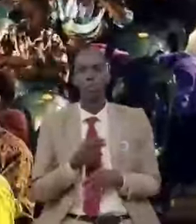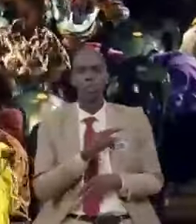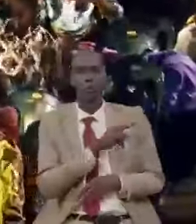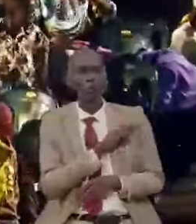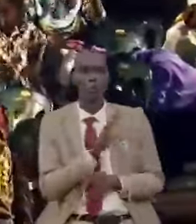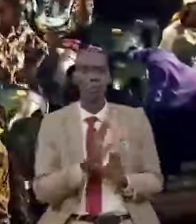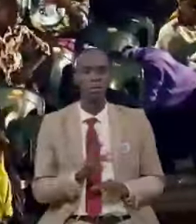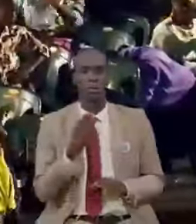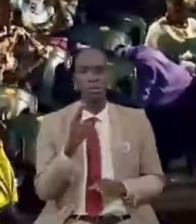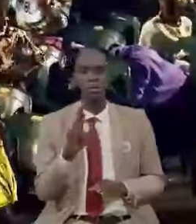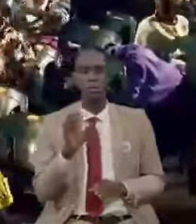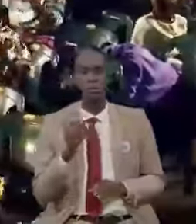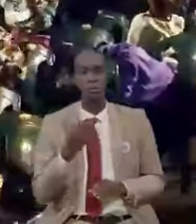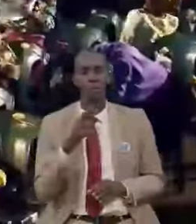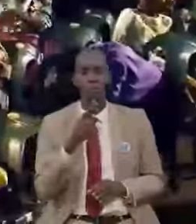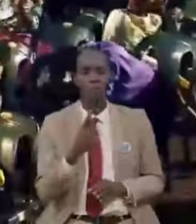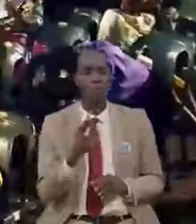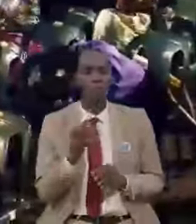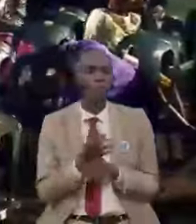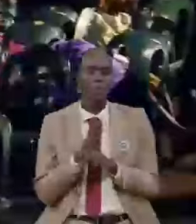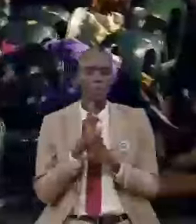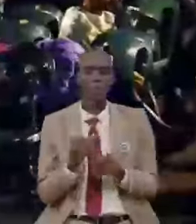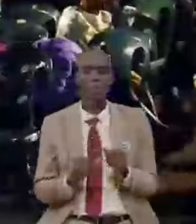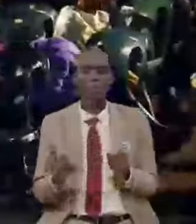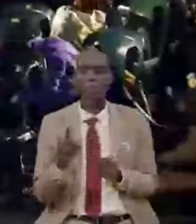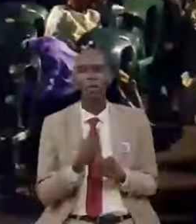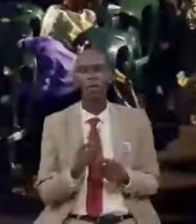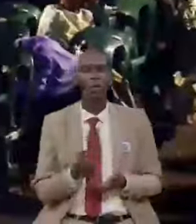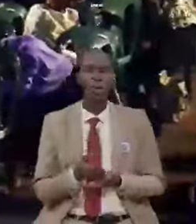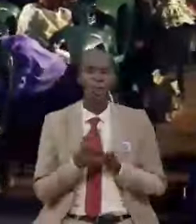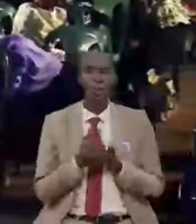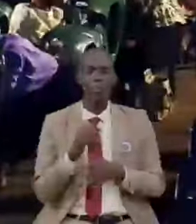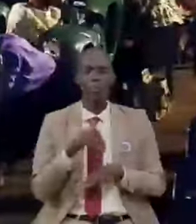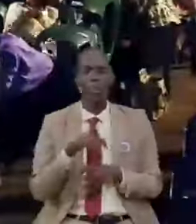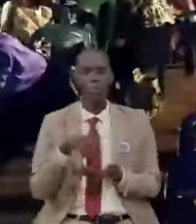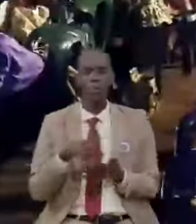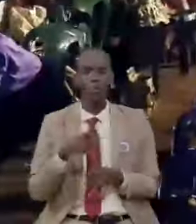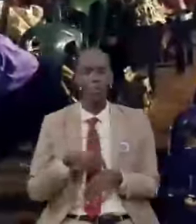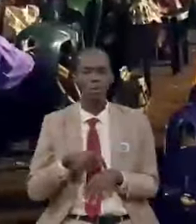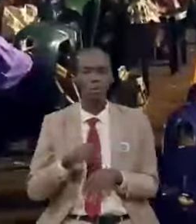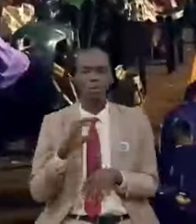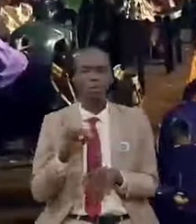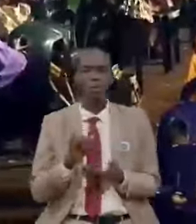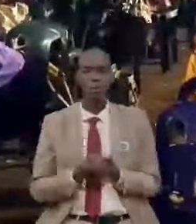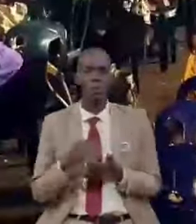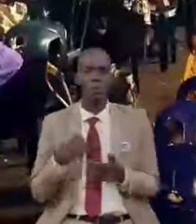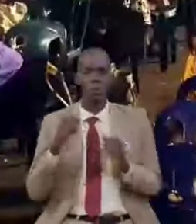everyone, help us at this time so that we can capture the